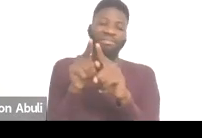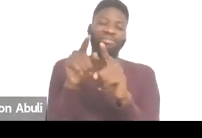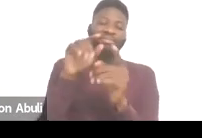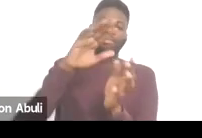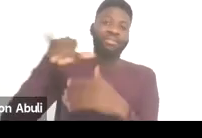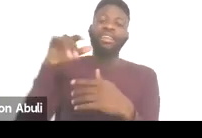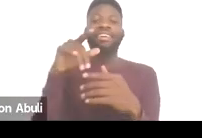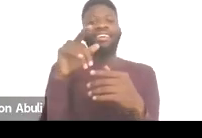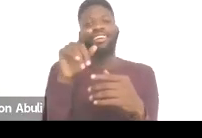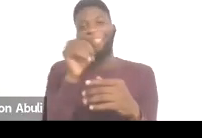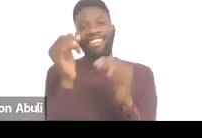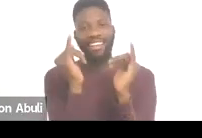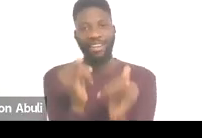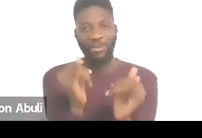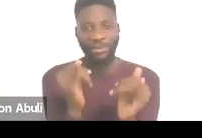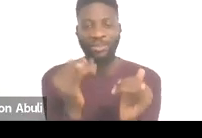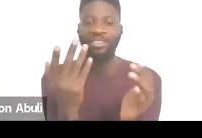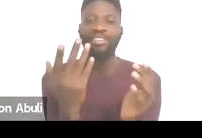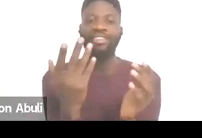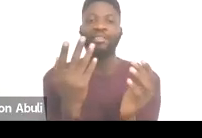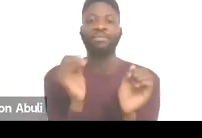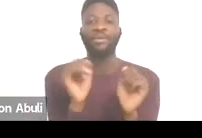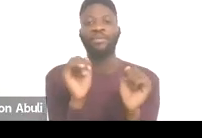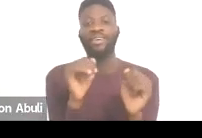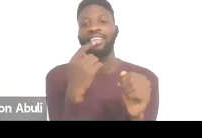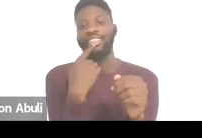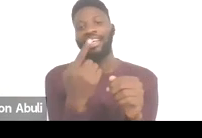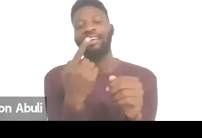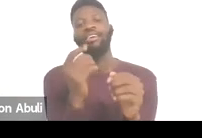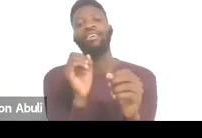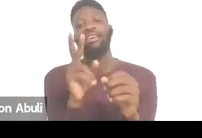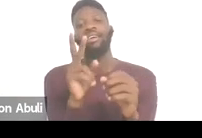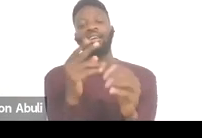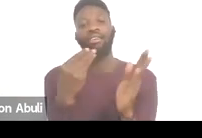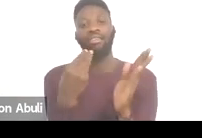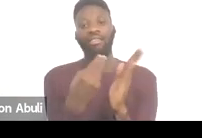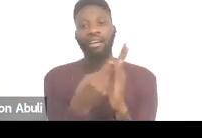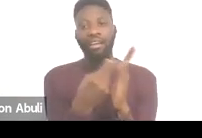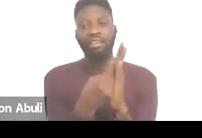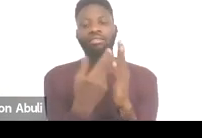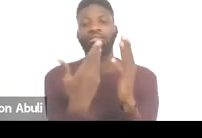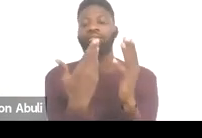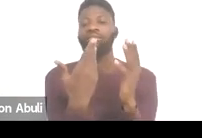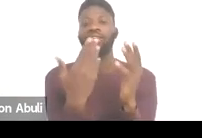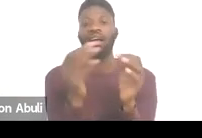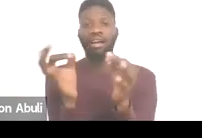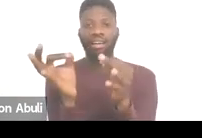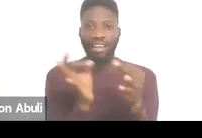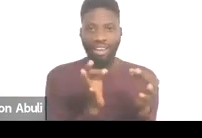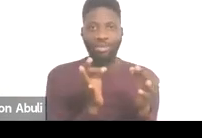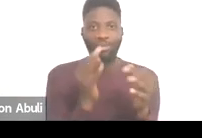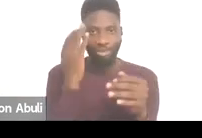else. We would say finance, accounts, because I know a few of you are in the